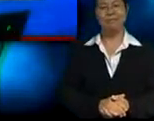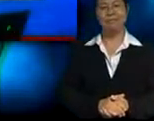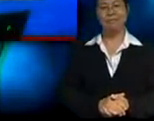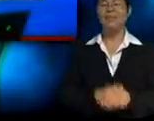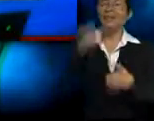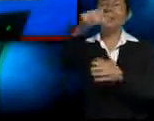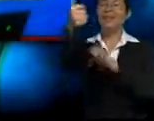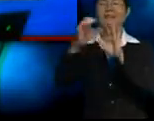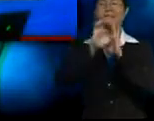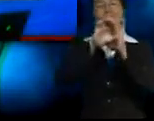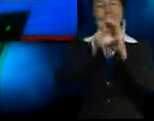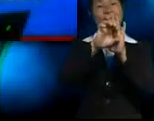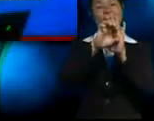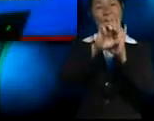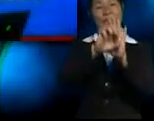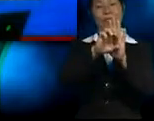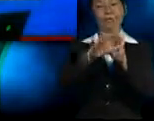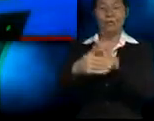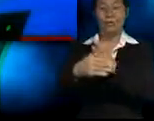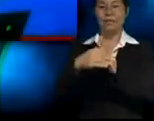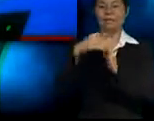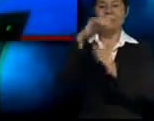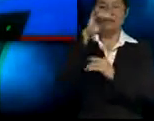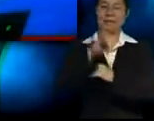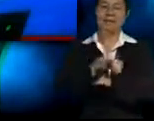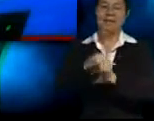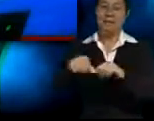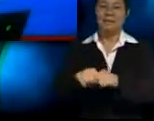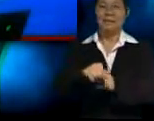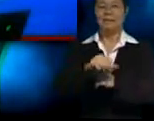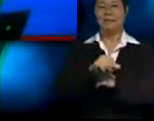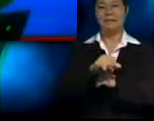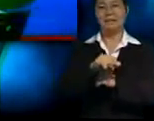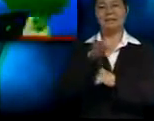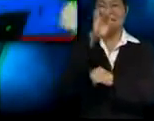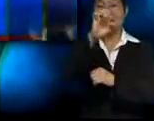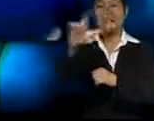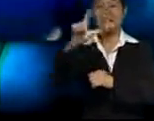Other examples of fish are eels and seahorse.